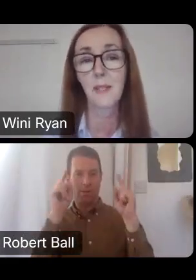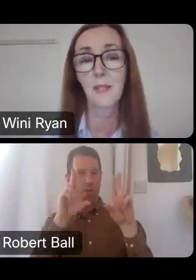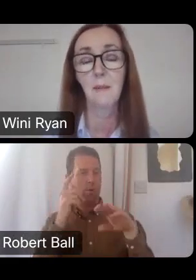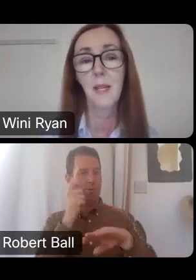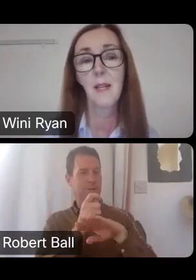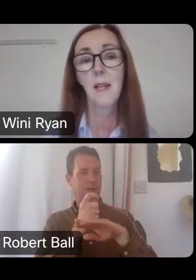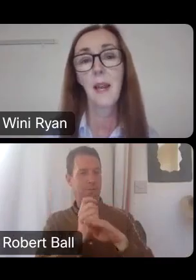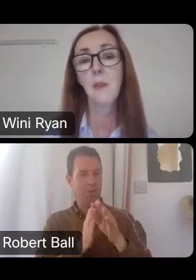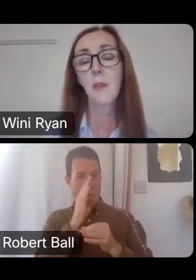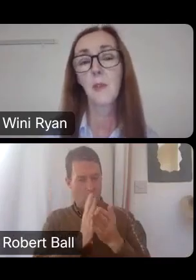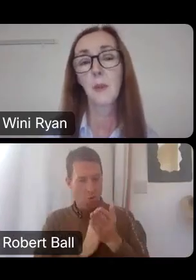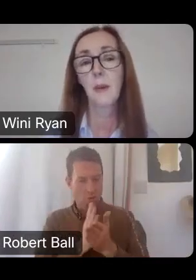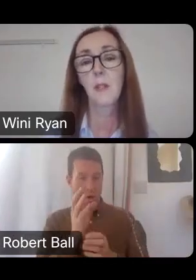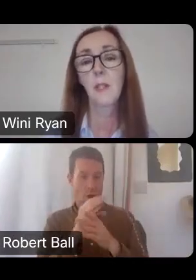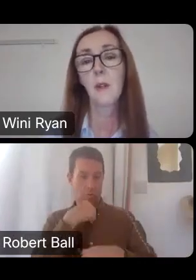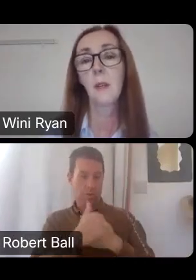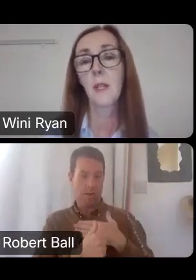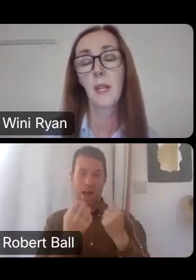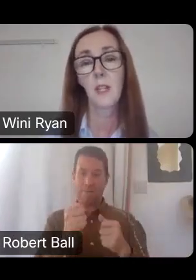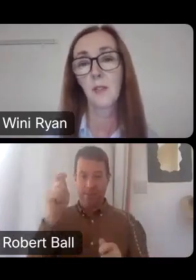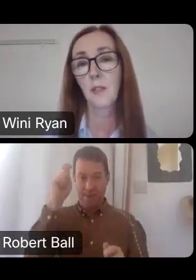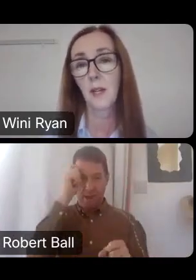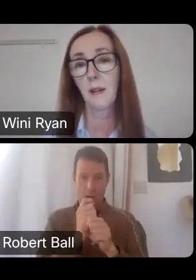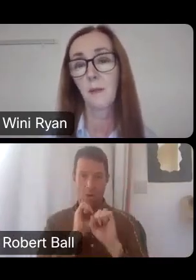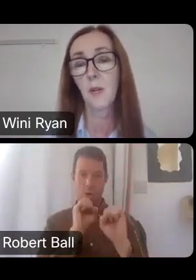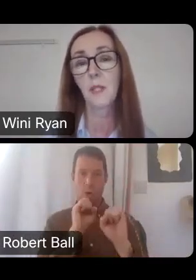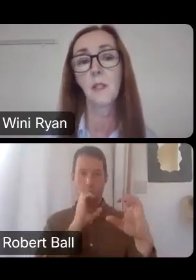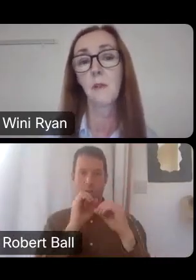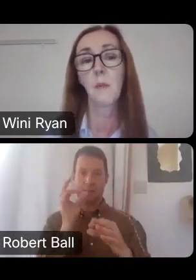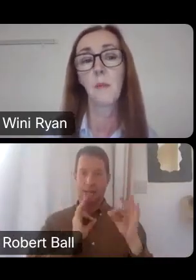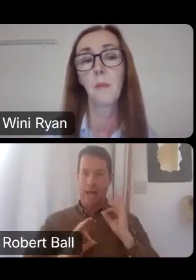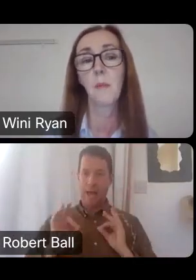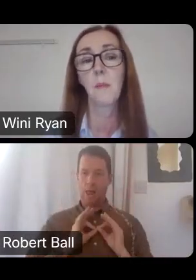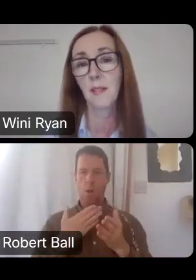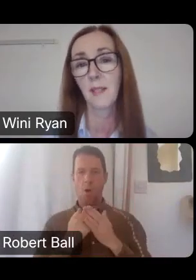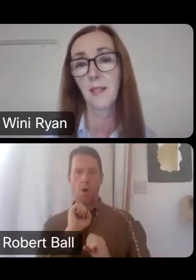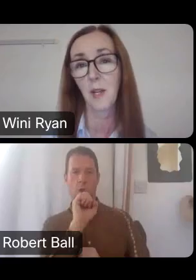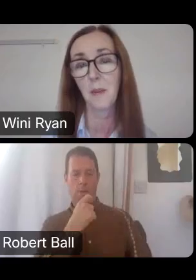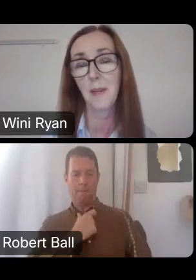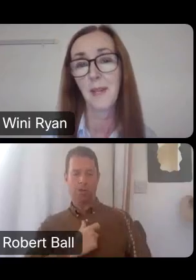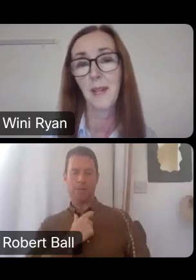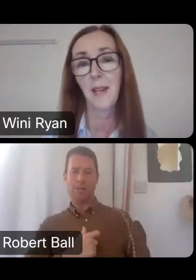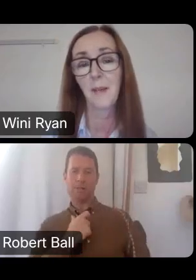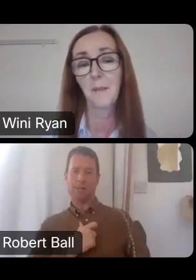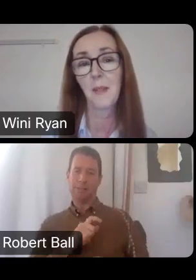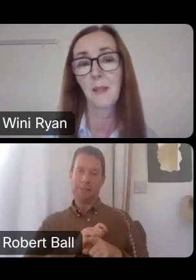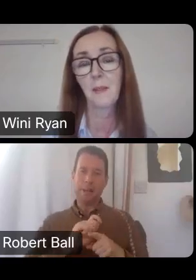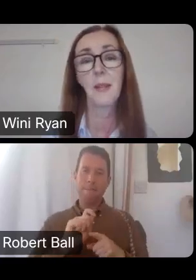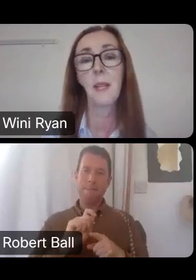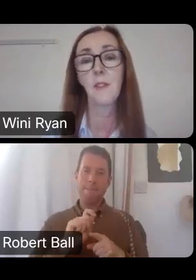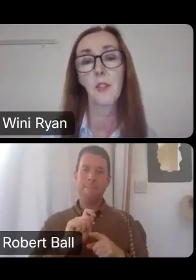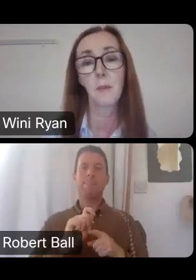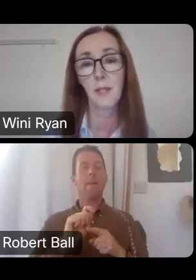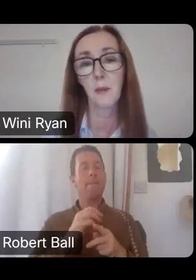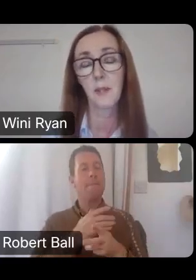these today. Have you thought about your communication style? What is your own personality type? There are